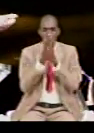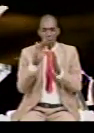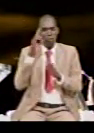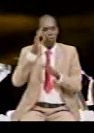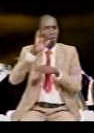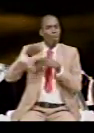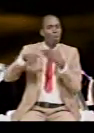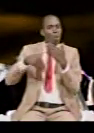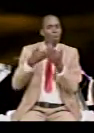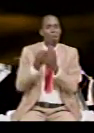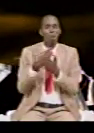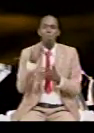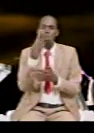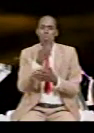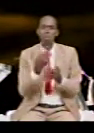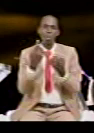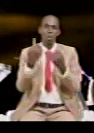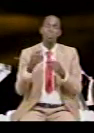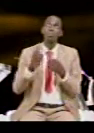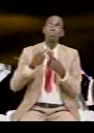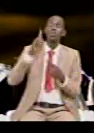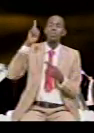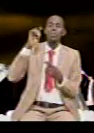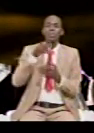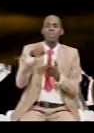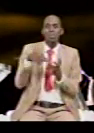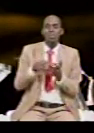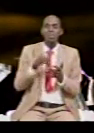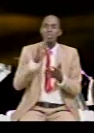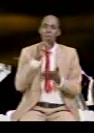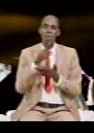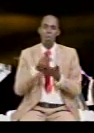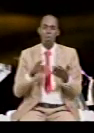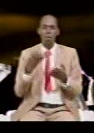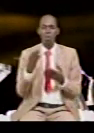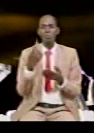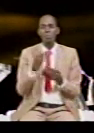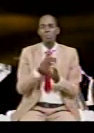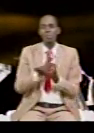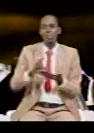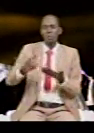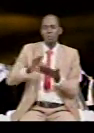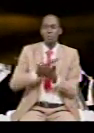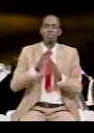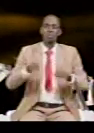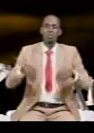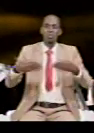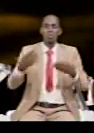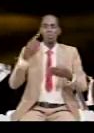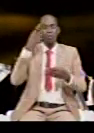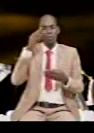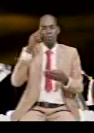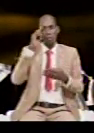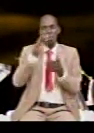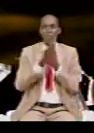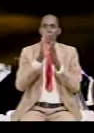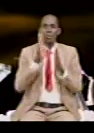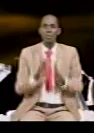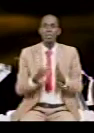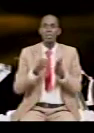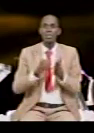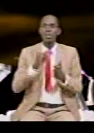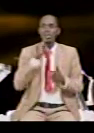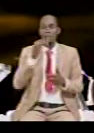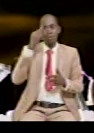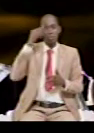those who come to him. This is part of divine provisions for believers. It is ours to